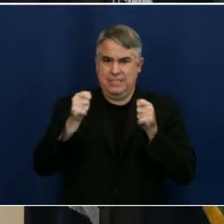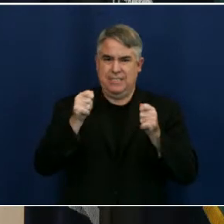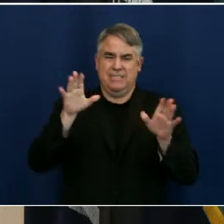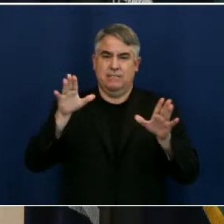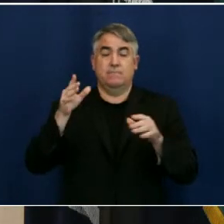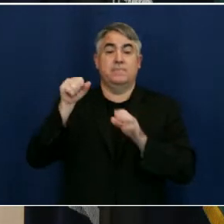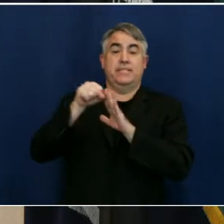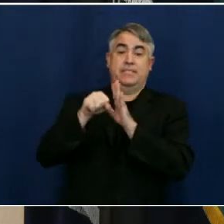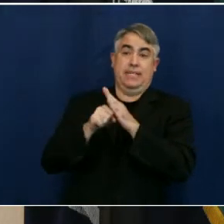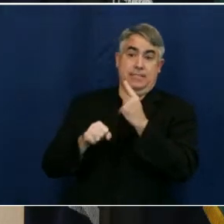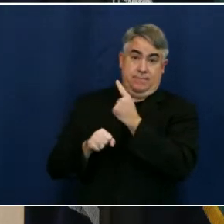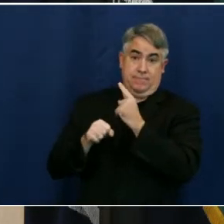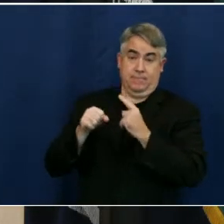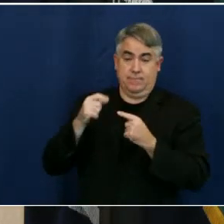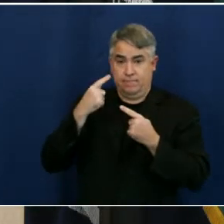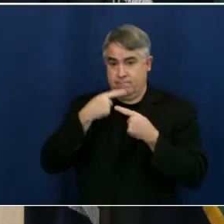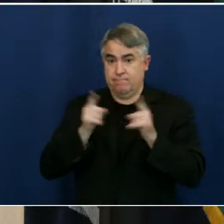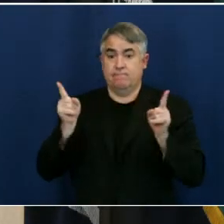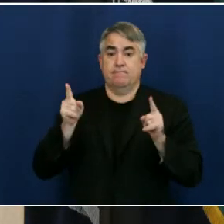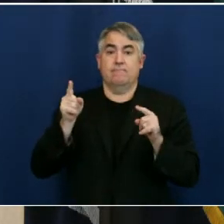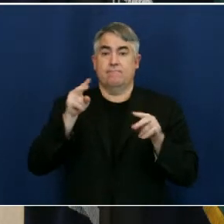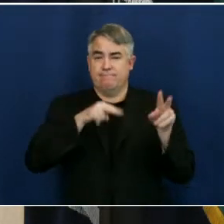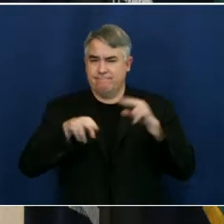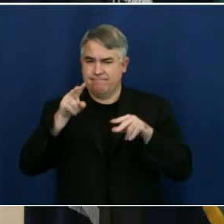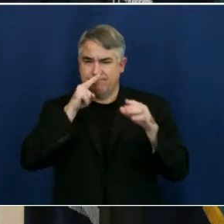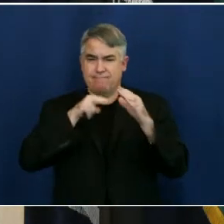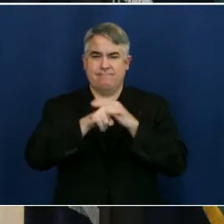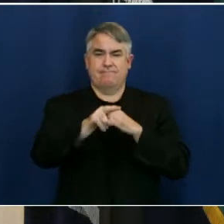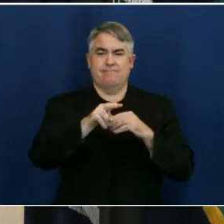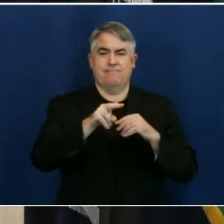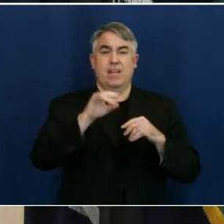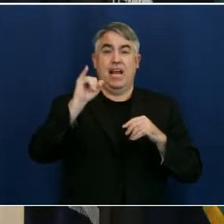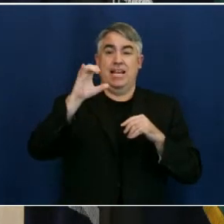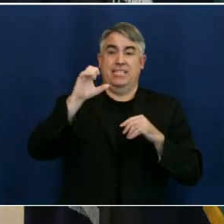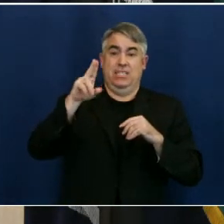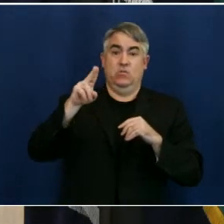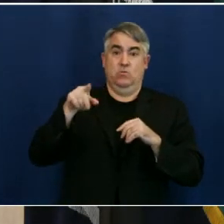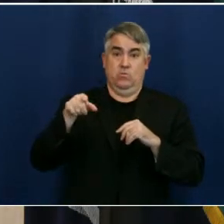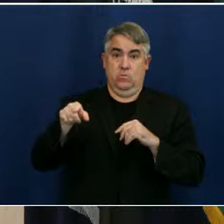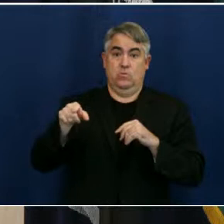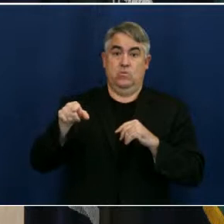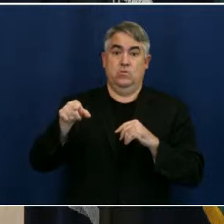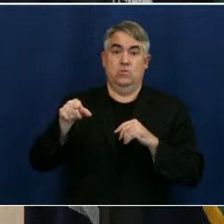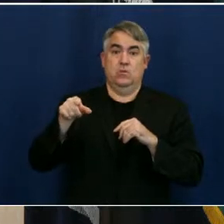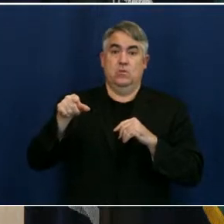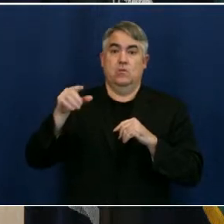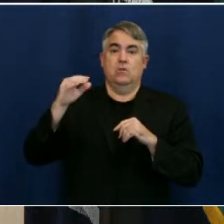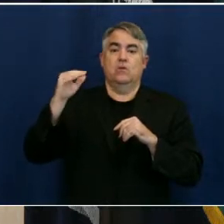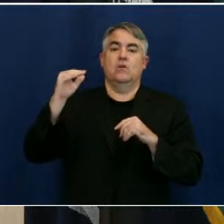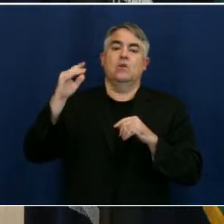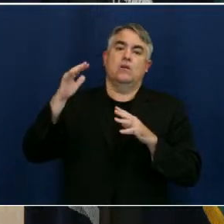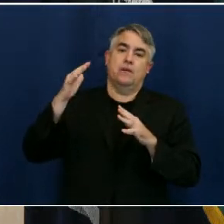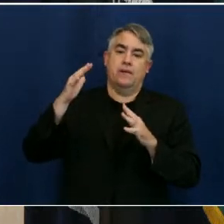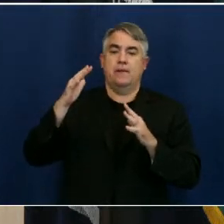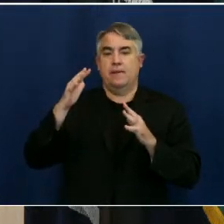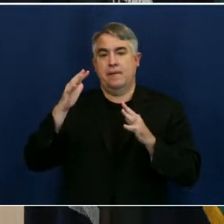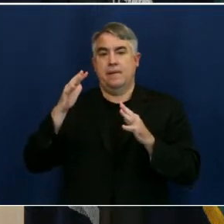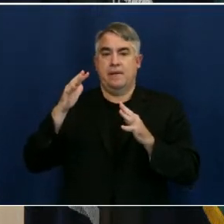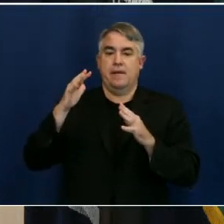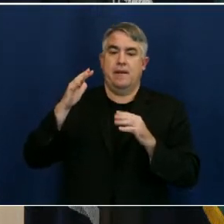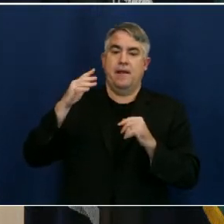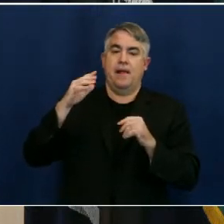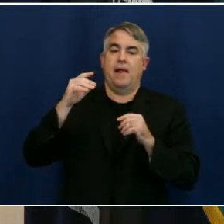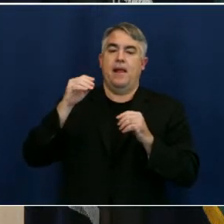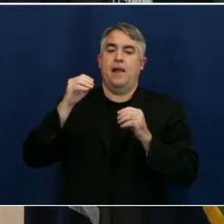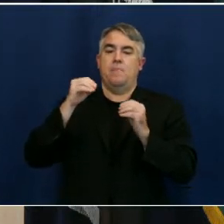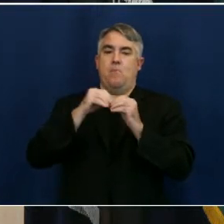ICU capacity over the coming weeks shows Southern California to be below, or to be greater, than